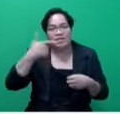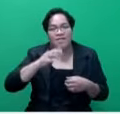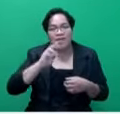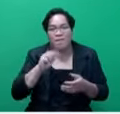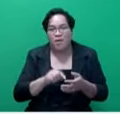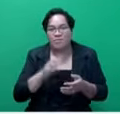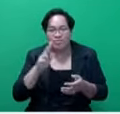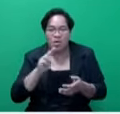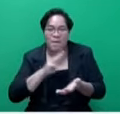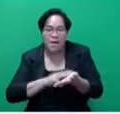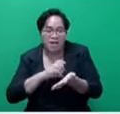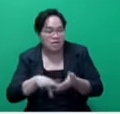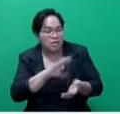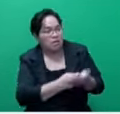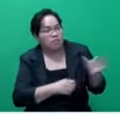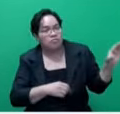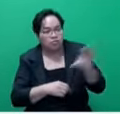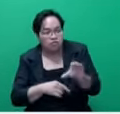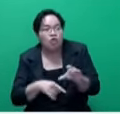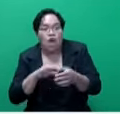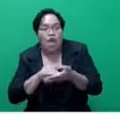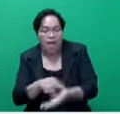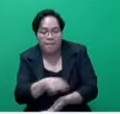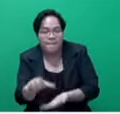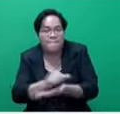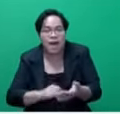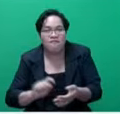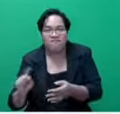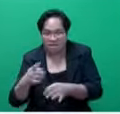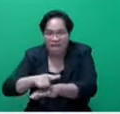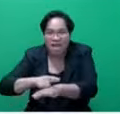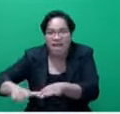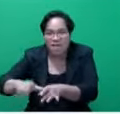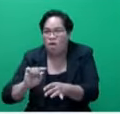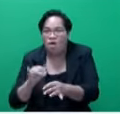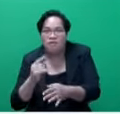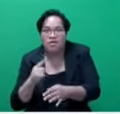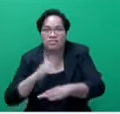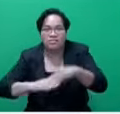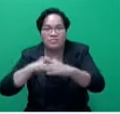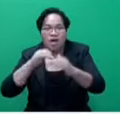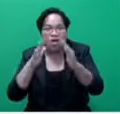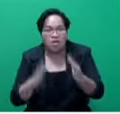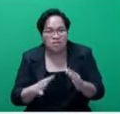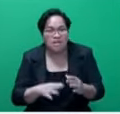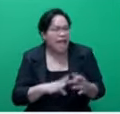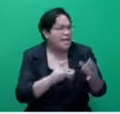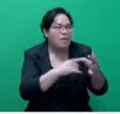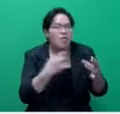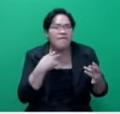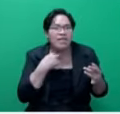assistance to purchase their first land or build or buy their first home. A total of 73 households that were victims